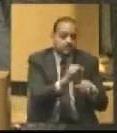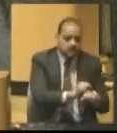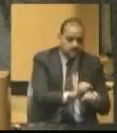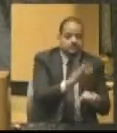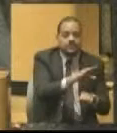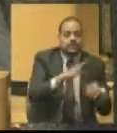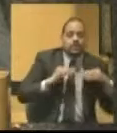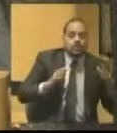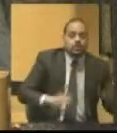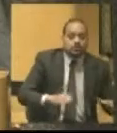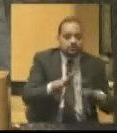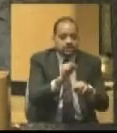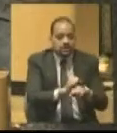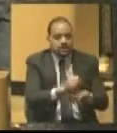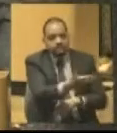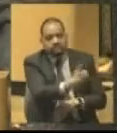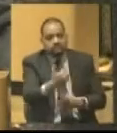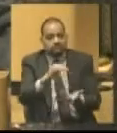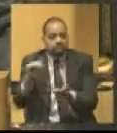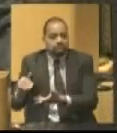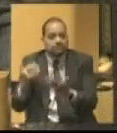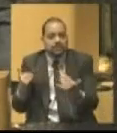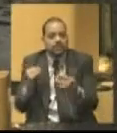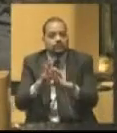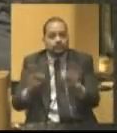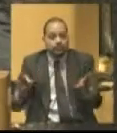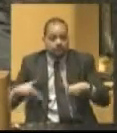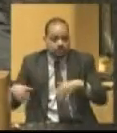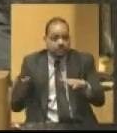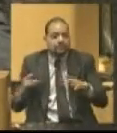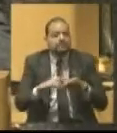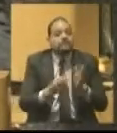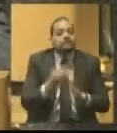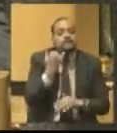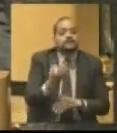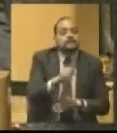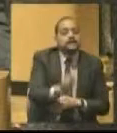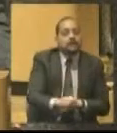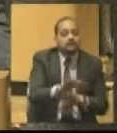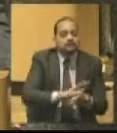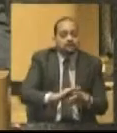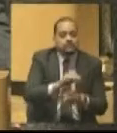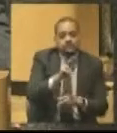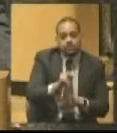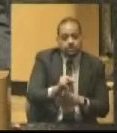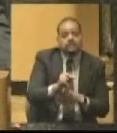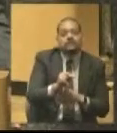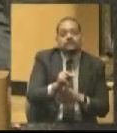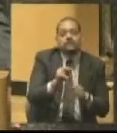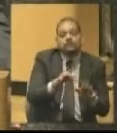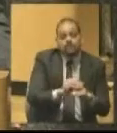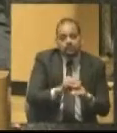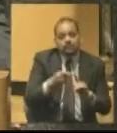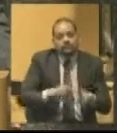1862. It declared that in Union-occupied areas of the South, areas that were formerly occupied by the Confederates,